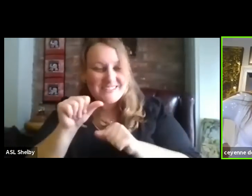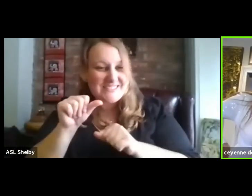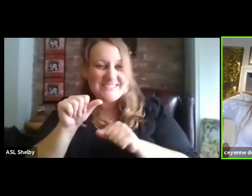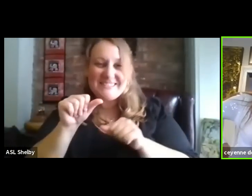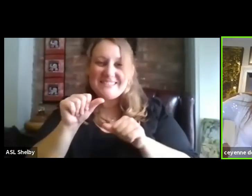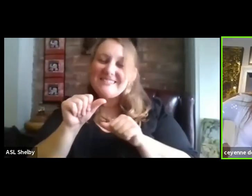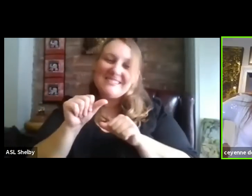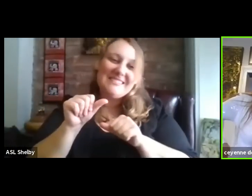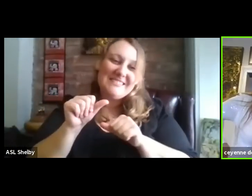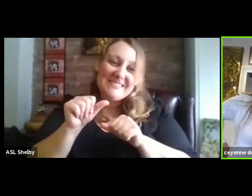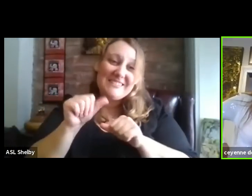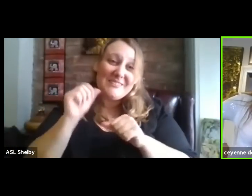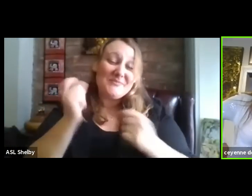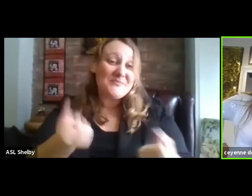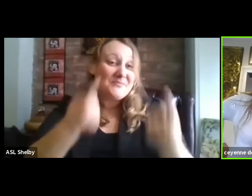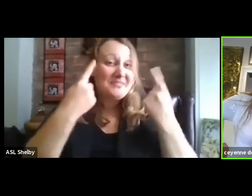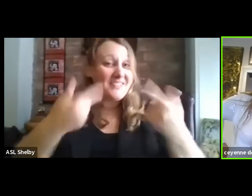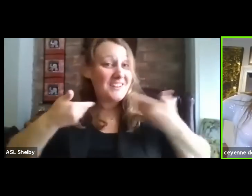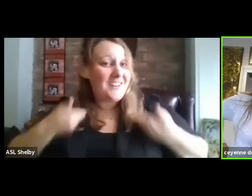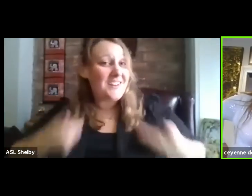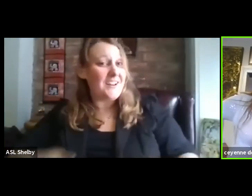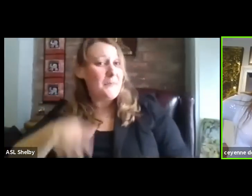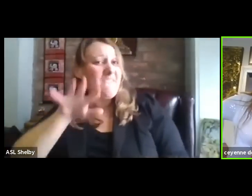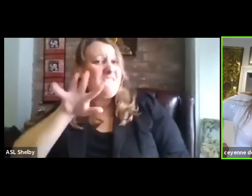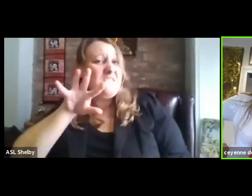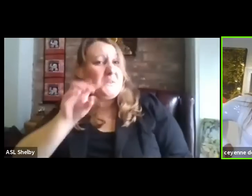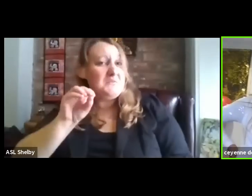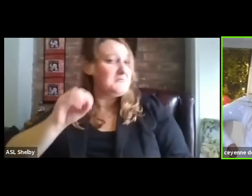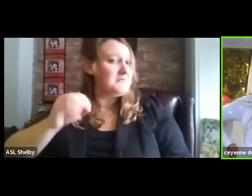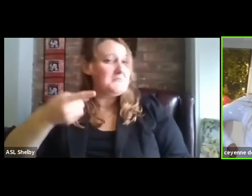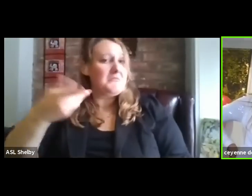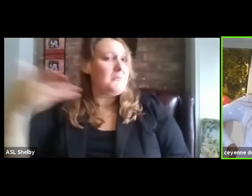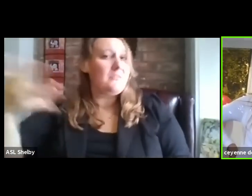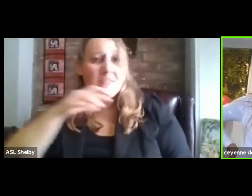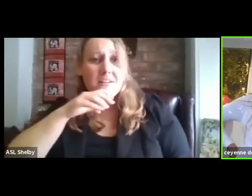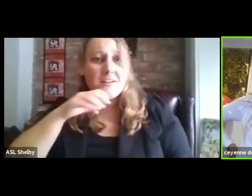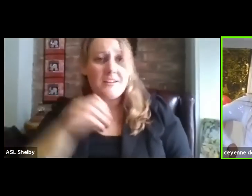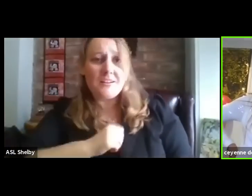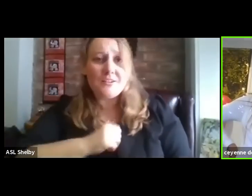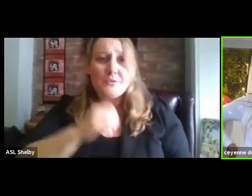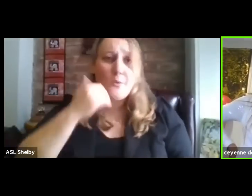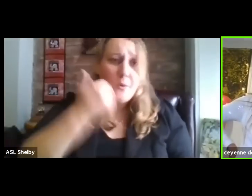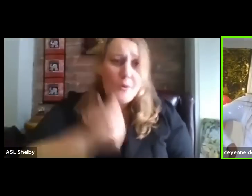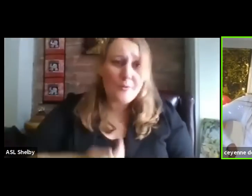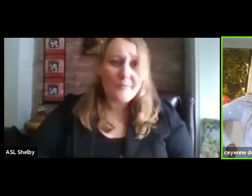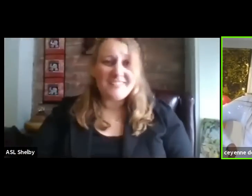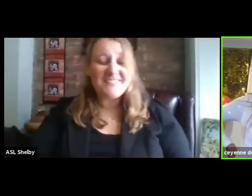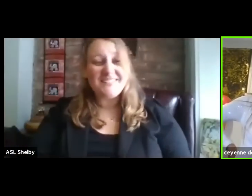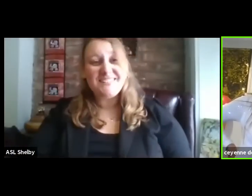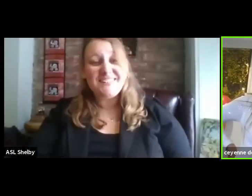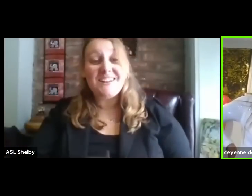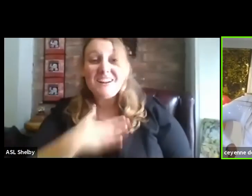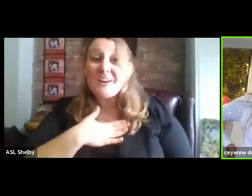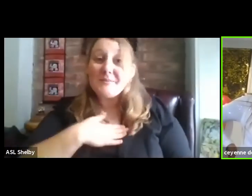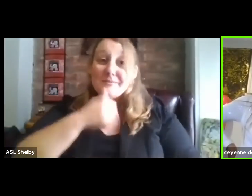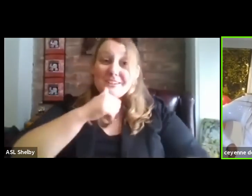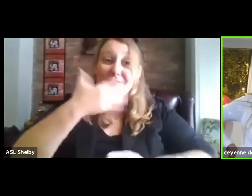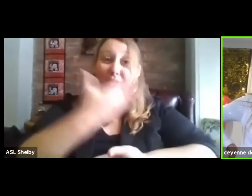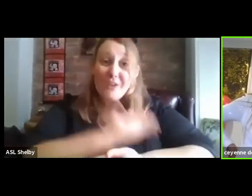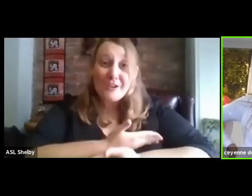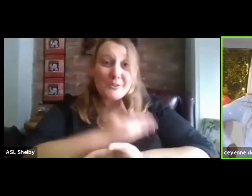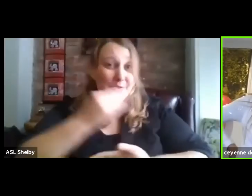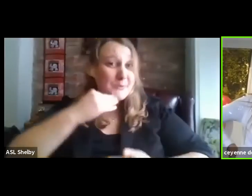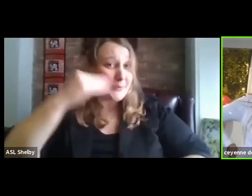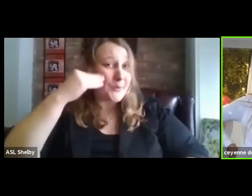a 50-something plus hoe. I was stalked most of the day yesterday. My daughters were called by